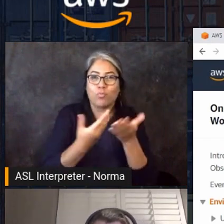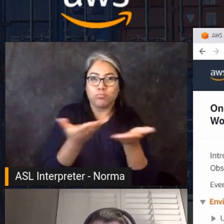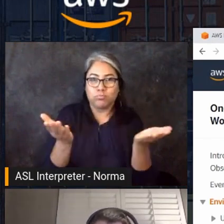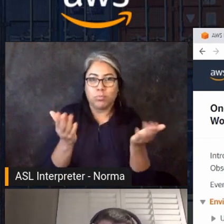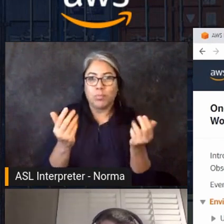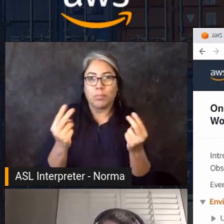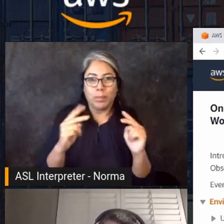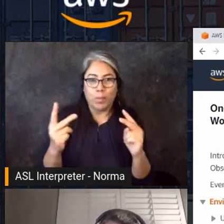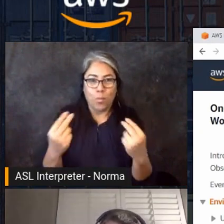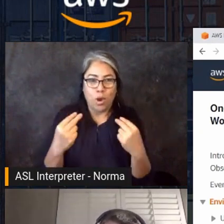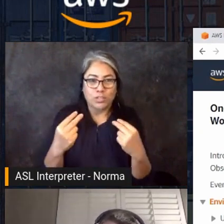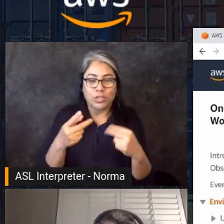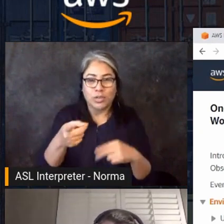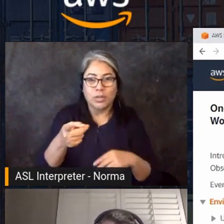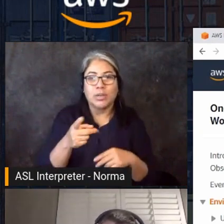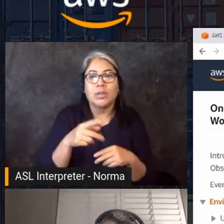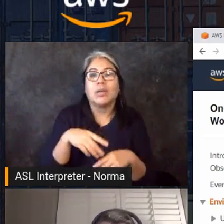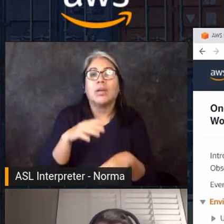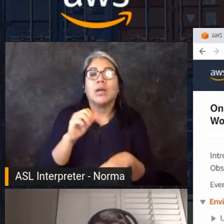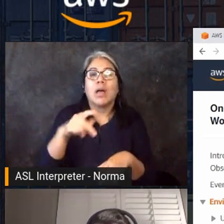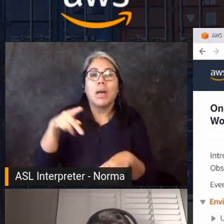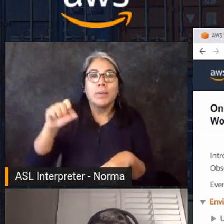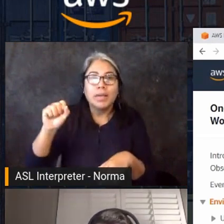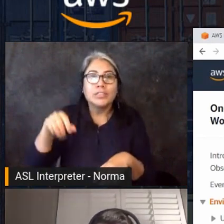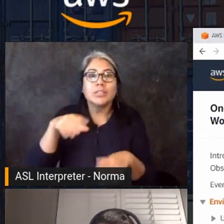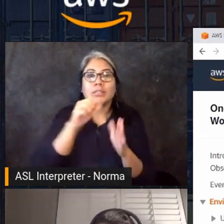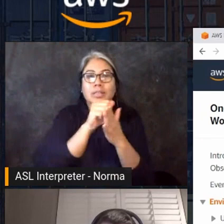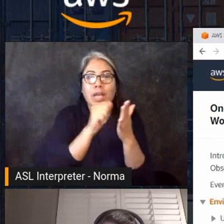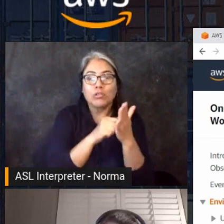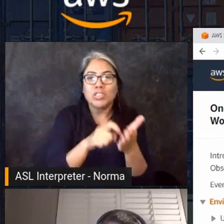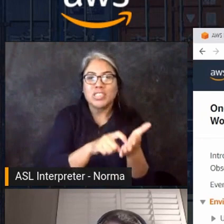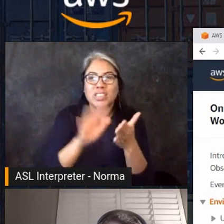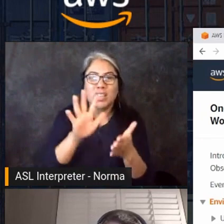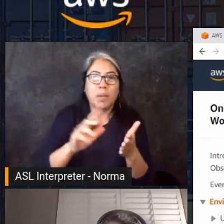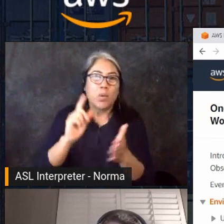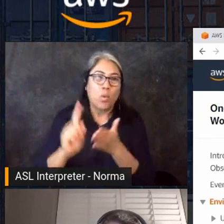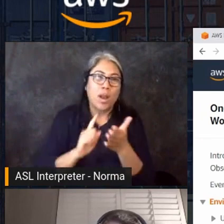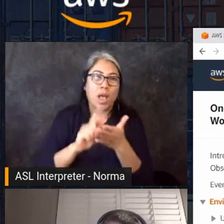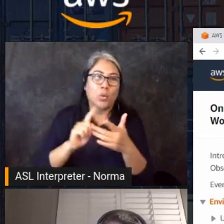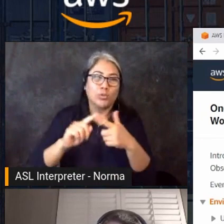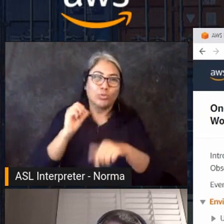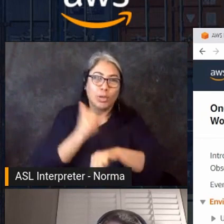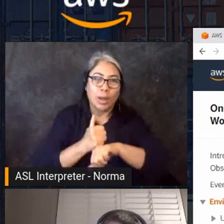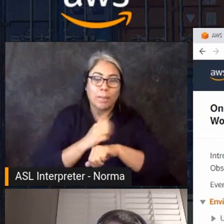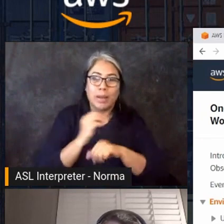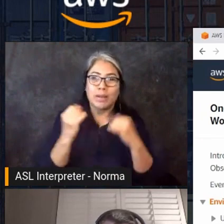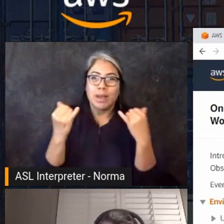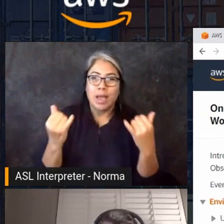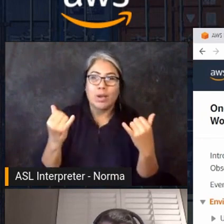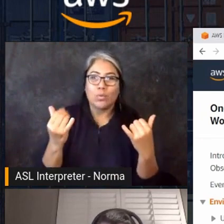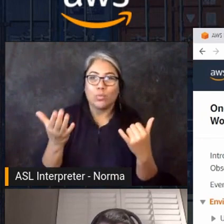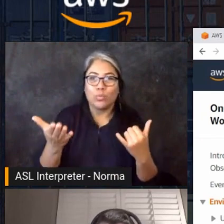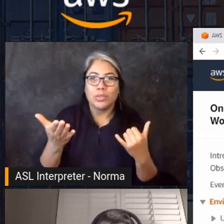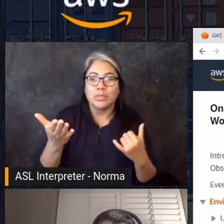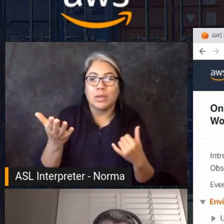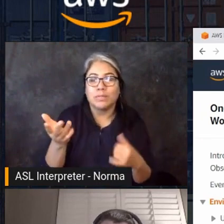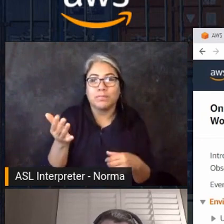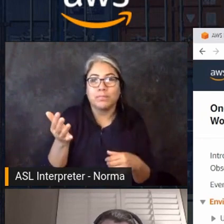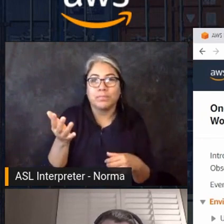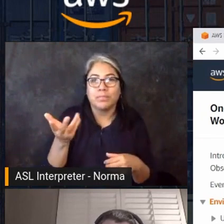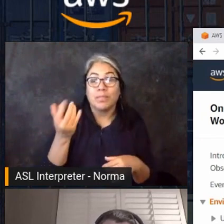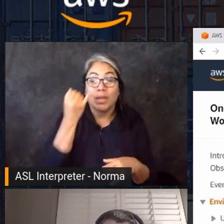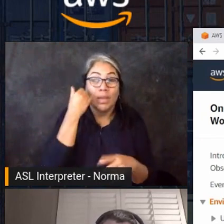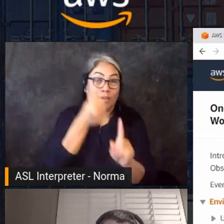can run in your own AWS accounts. It takes about an hour to set up. And I would say And if you are interested in doing